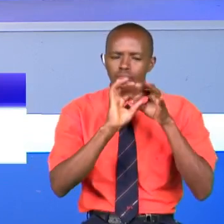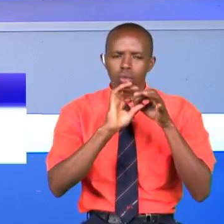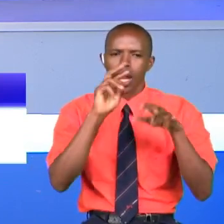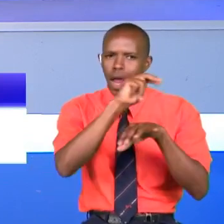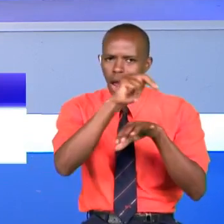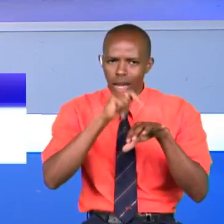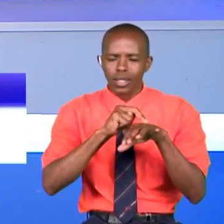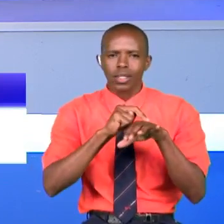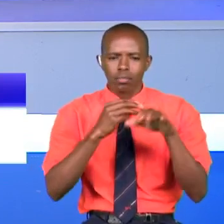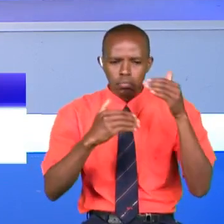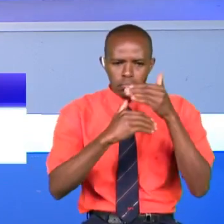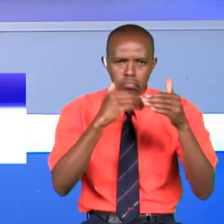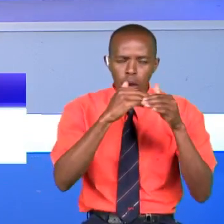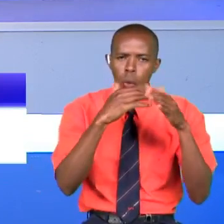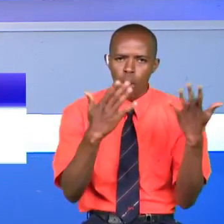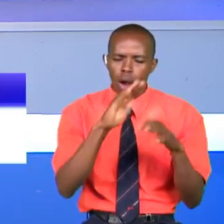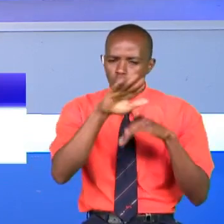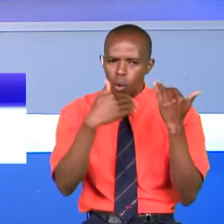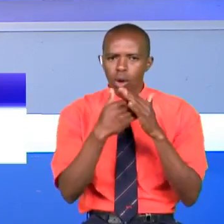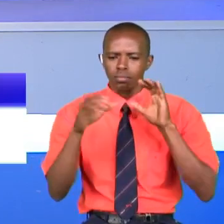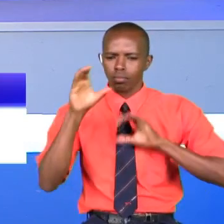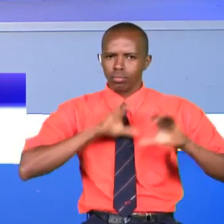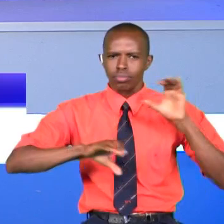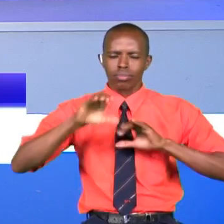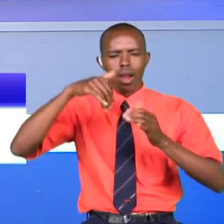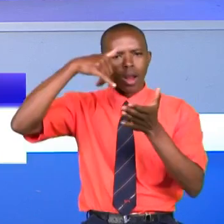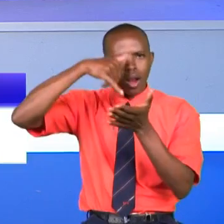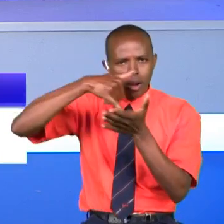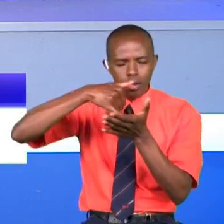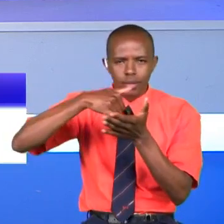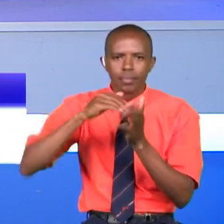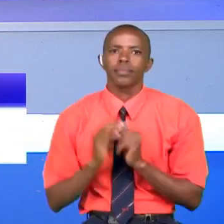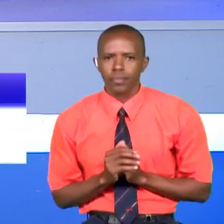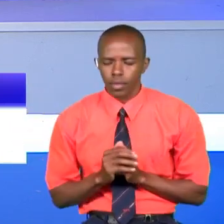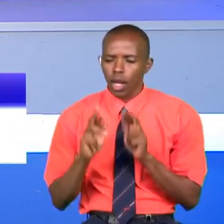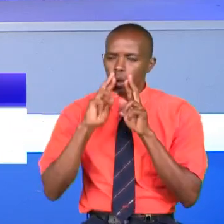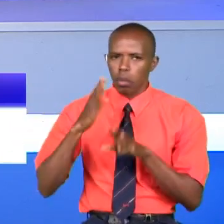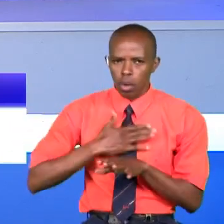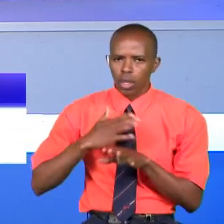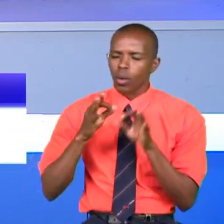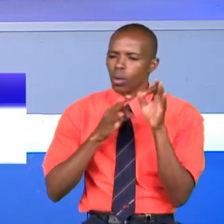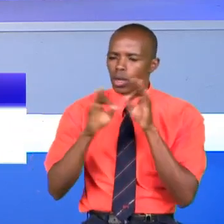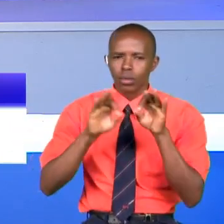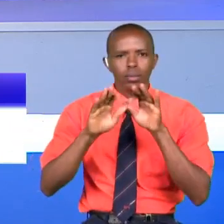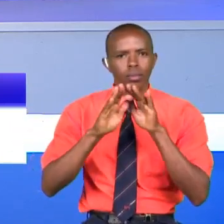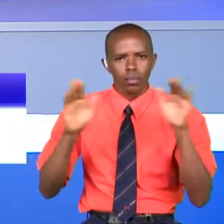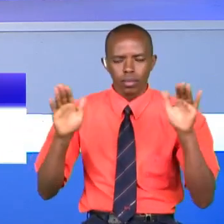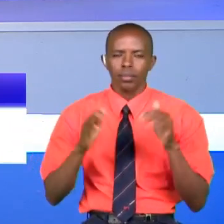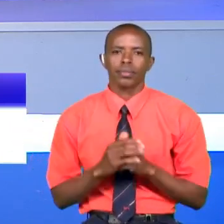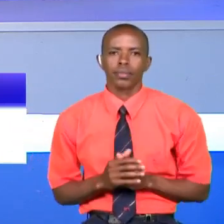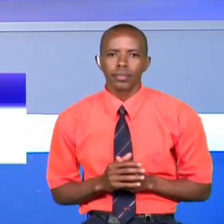is built on a platform where every citizen can be the best they can. Our reporter Flora Limuki filed the